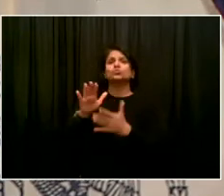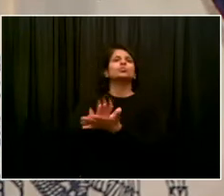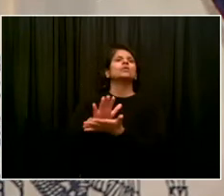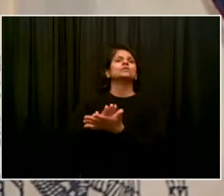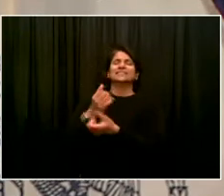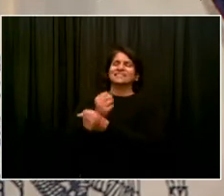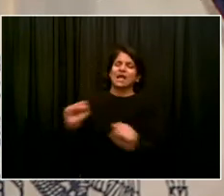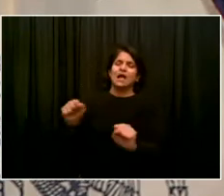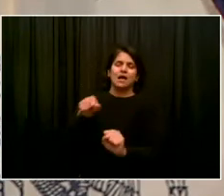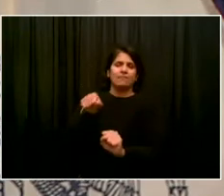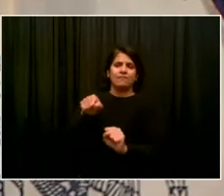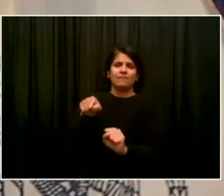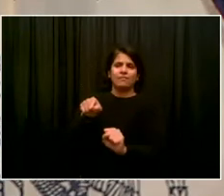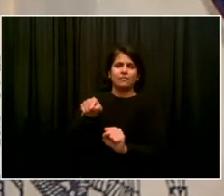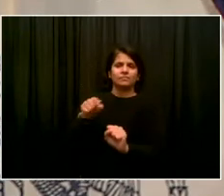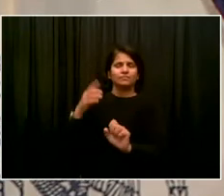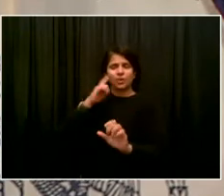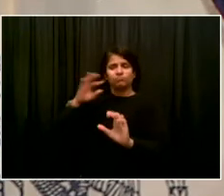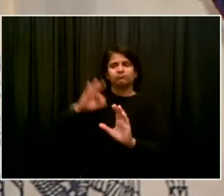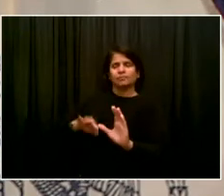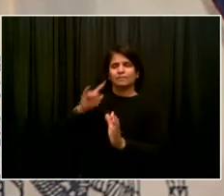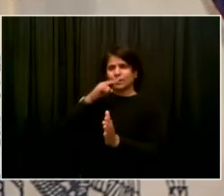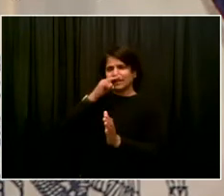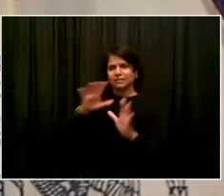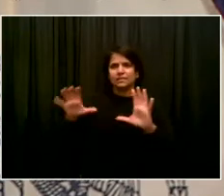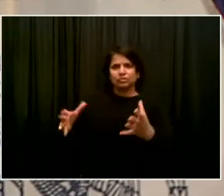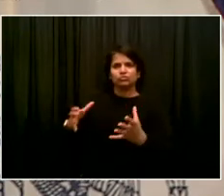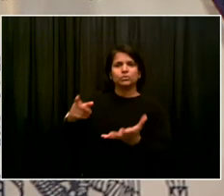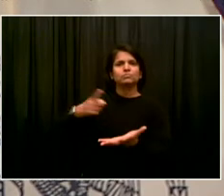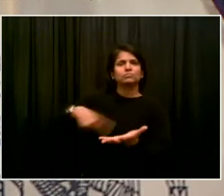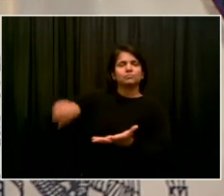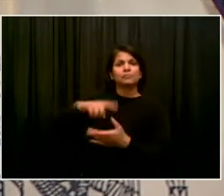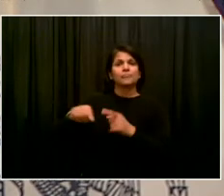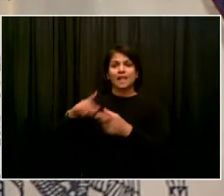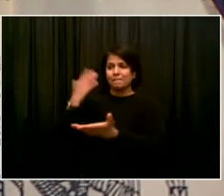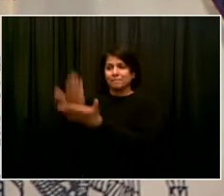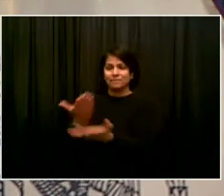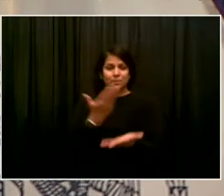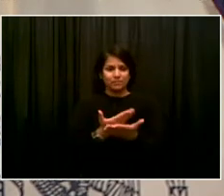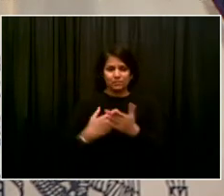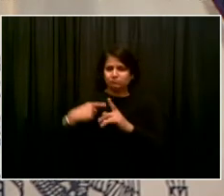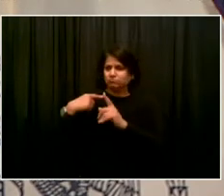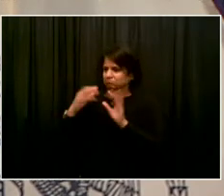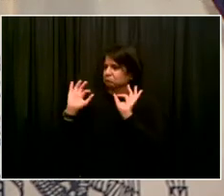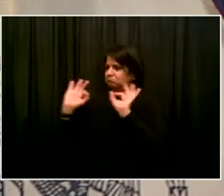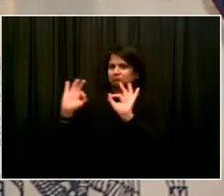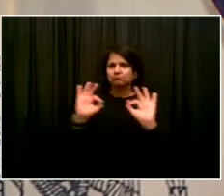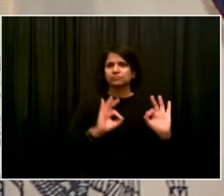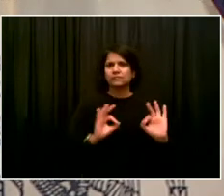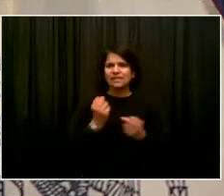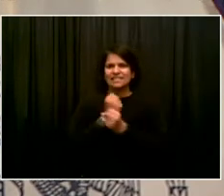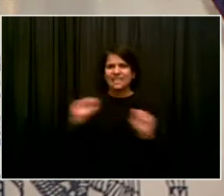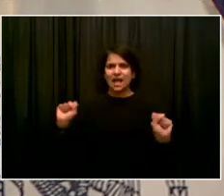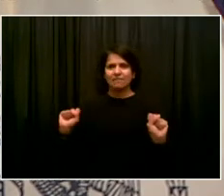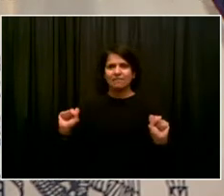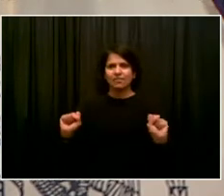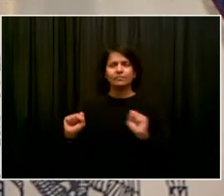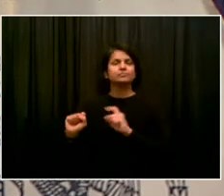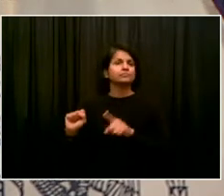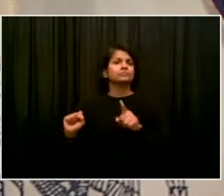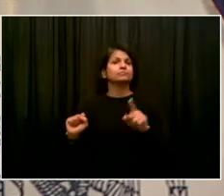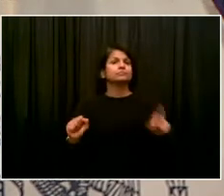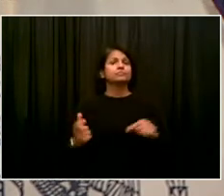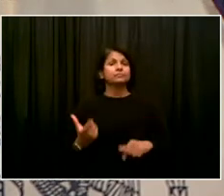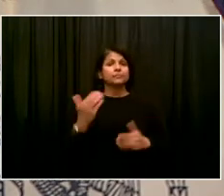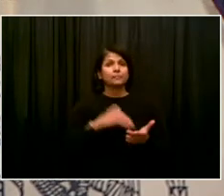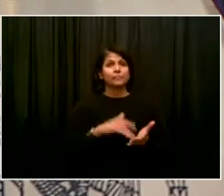when you talk about the way of making sure things are being handled, you have the in-school PCR testing, and then you